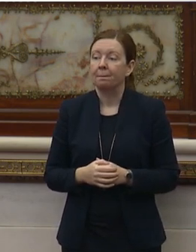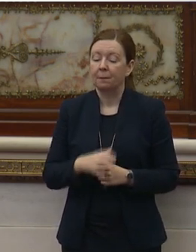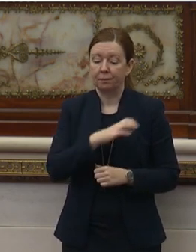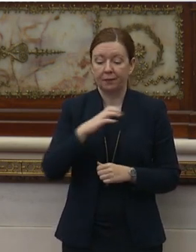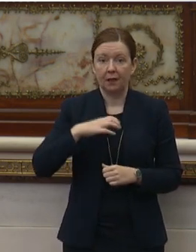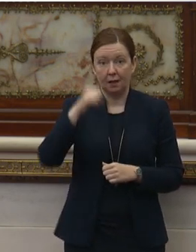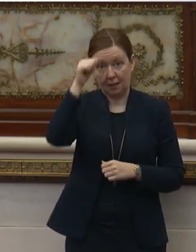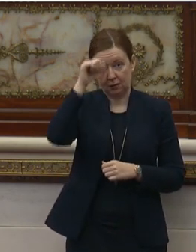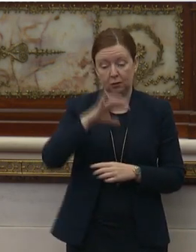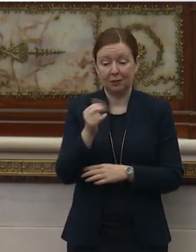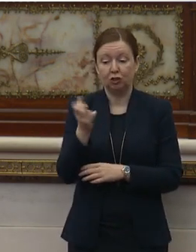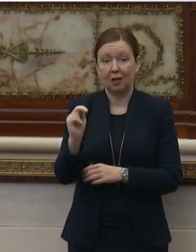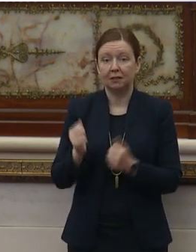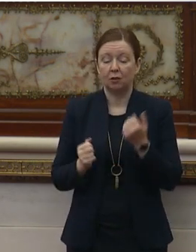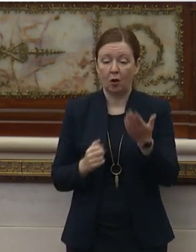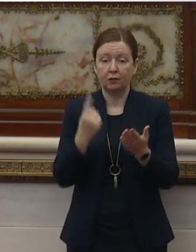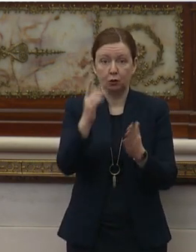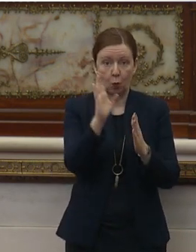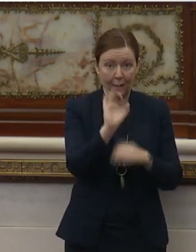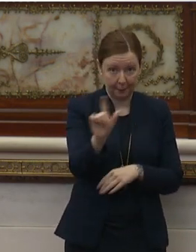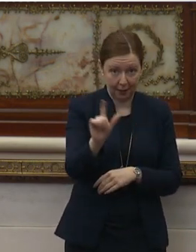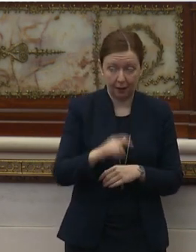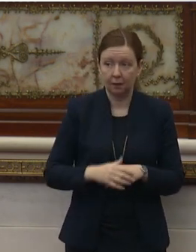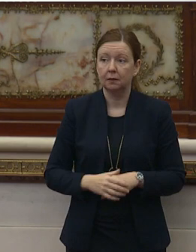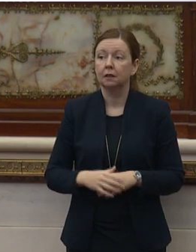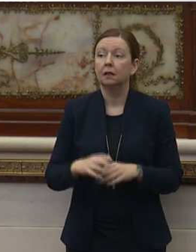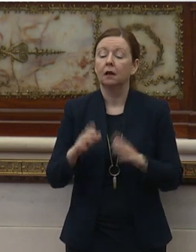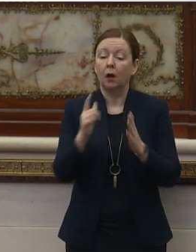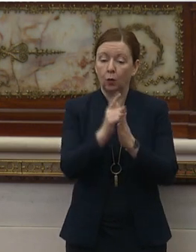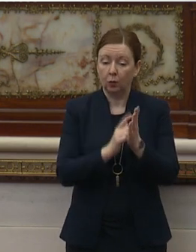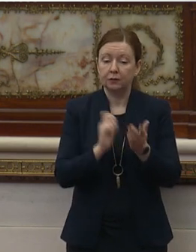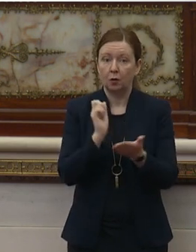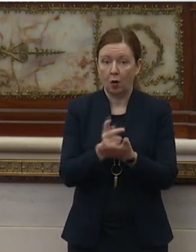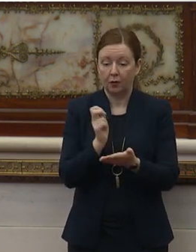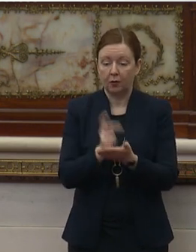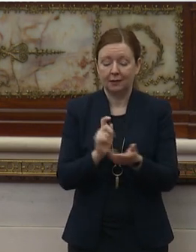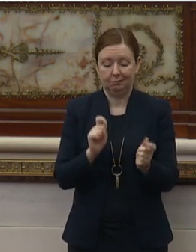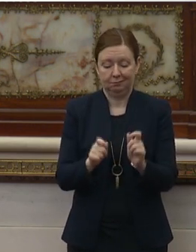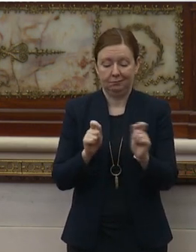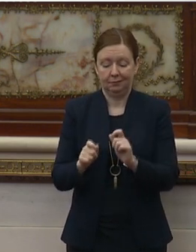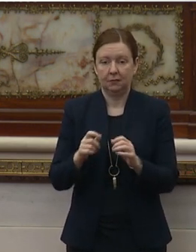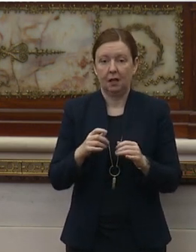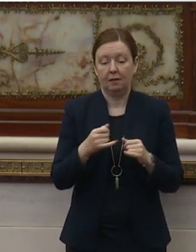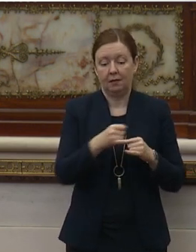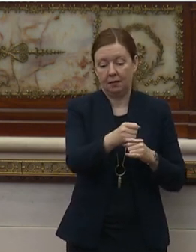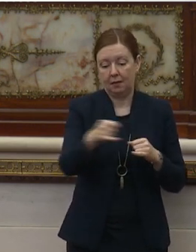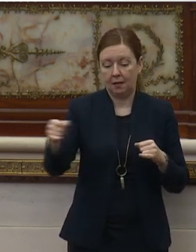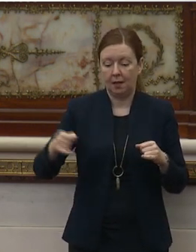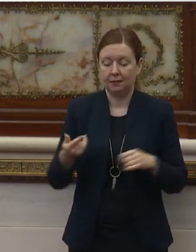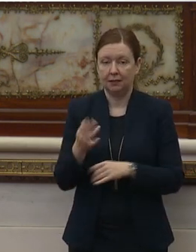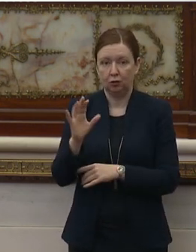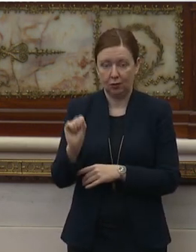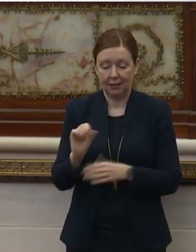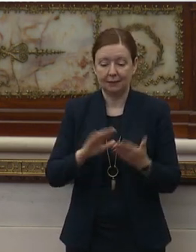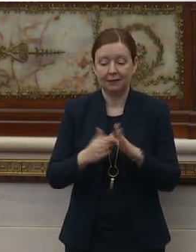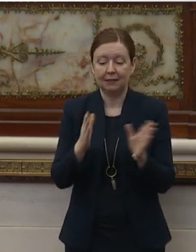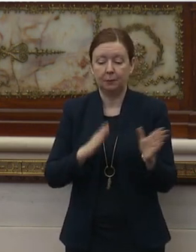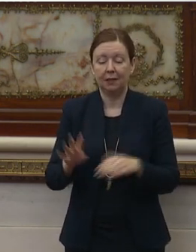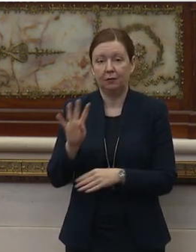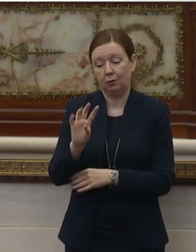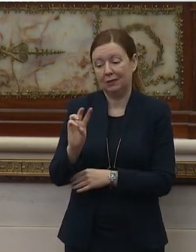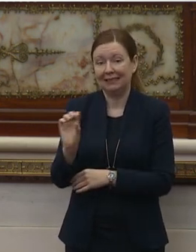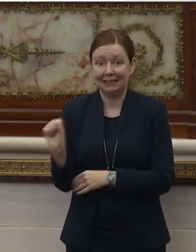Councilman Johnson offers one bill entitled an ordinance authorizing the revision of lines and grades in a portion of City Plan Number